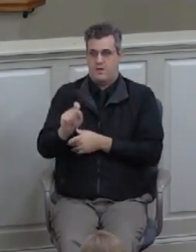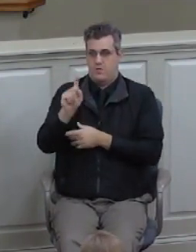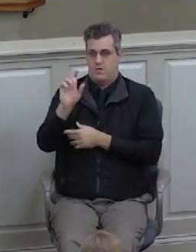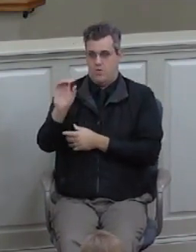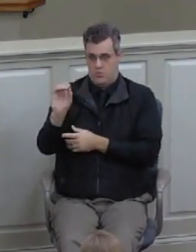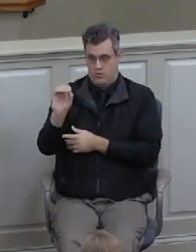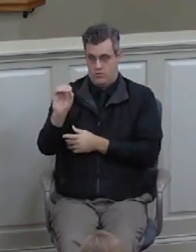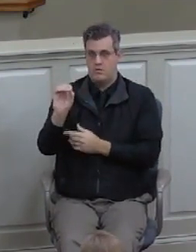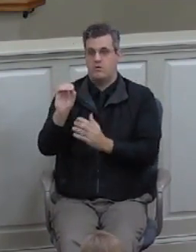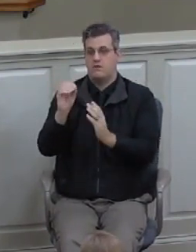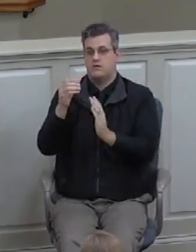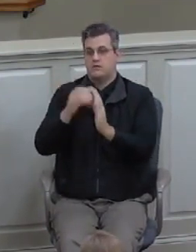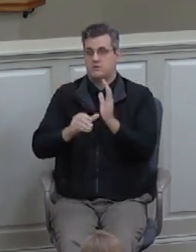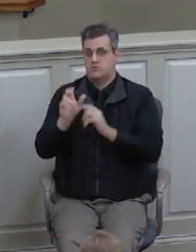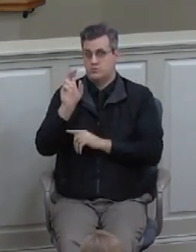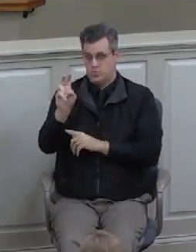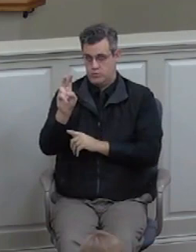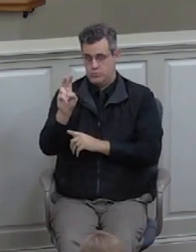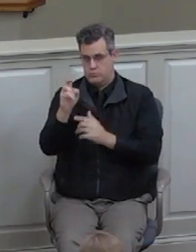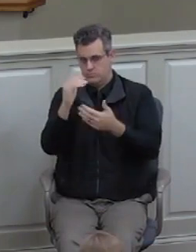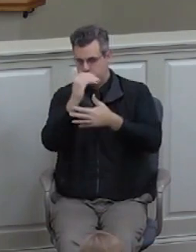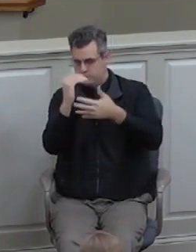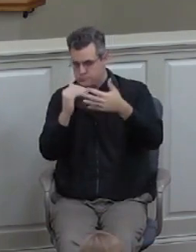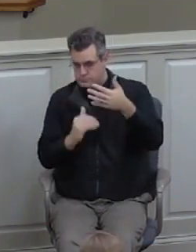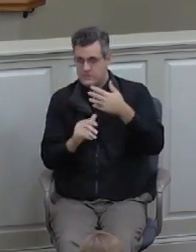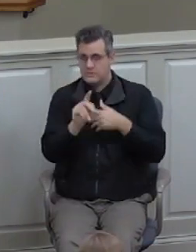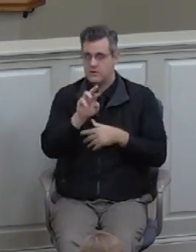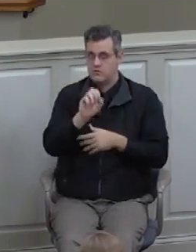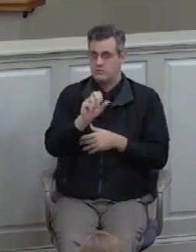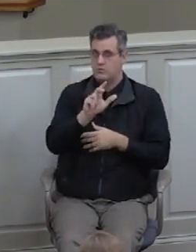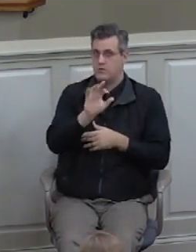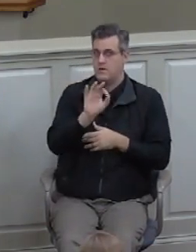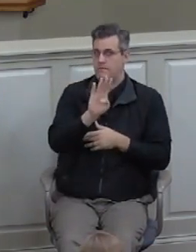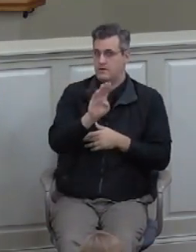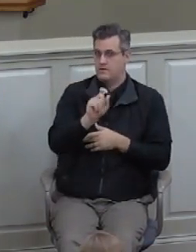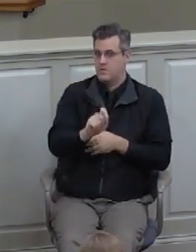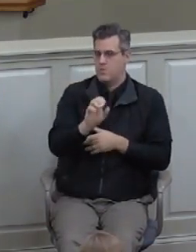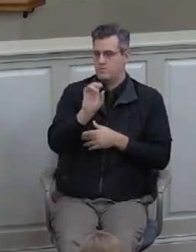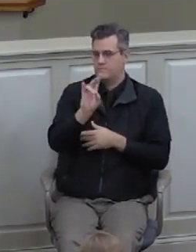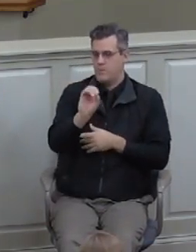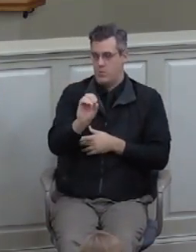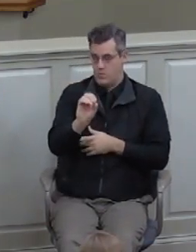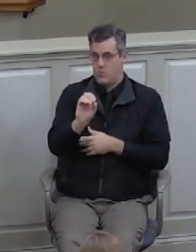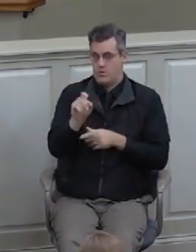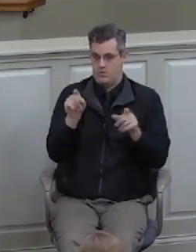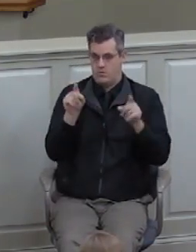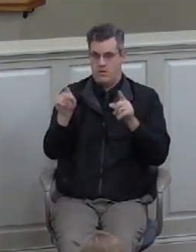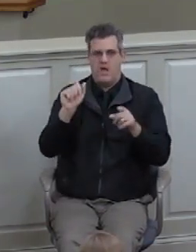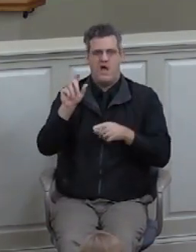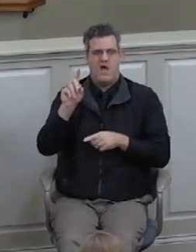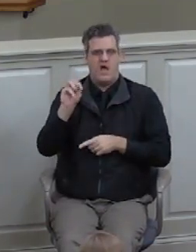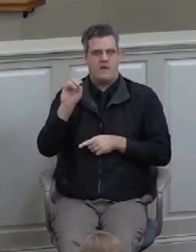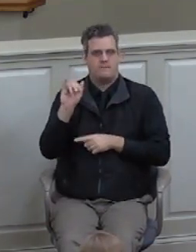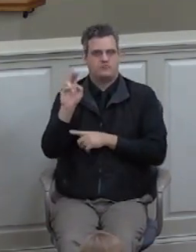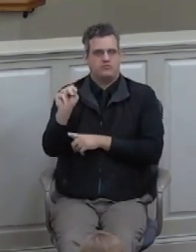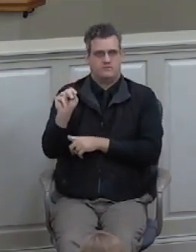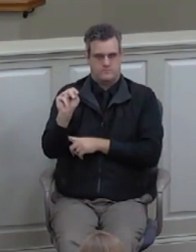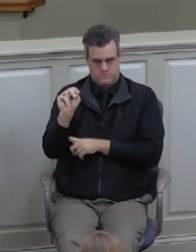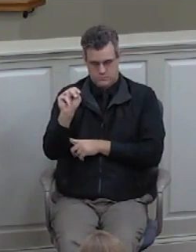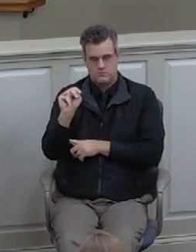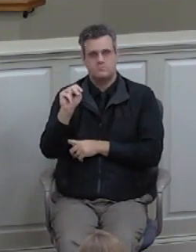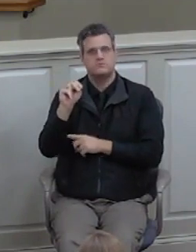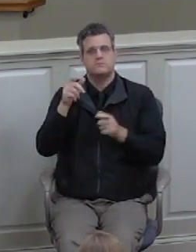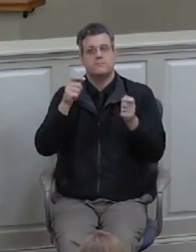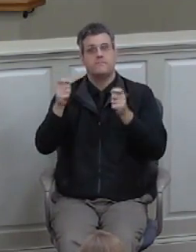39A.100, subset 2, and KRS 39B.070 are administrative and should be exercised by the